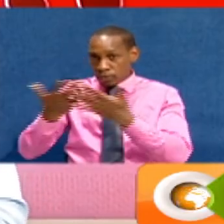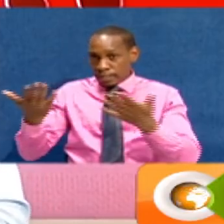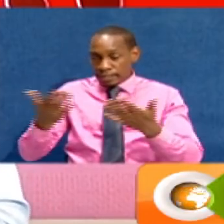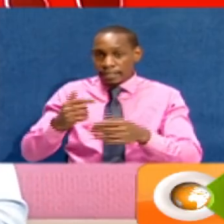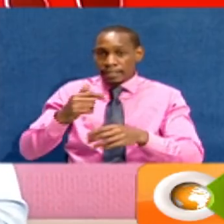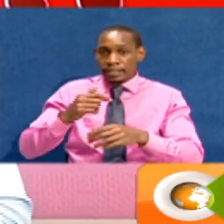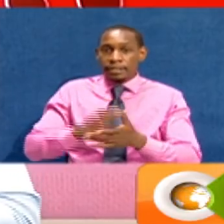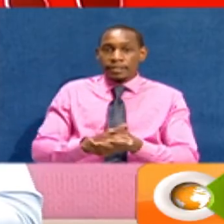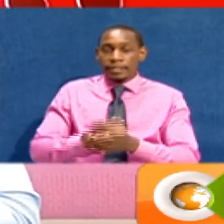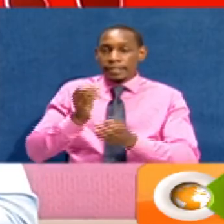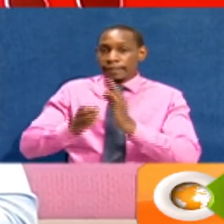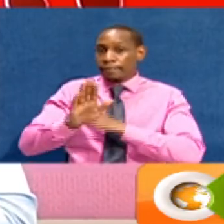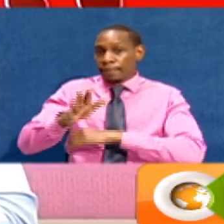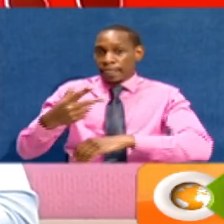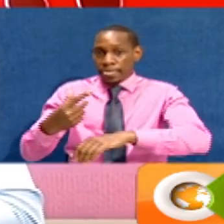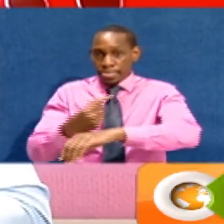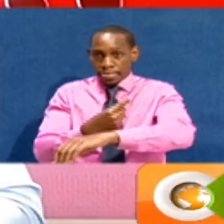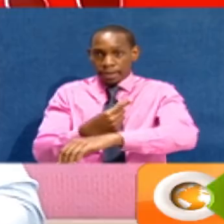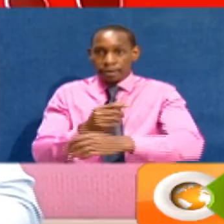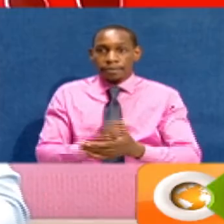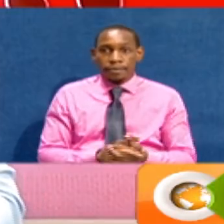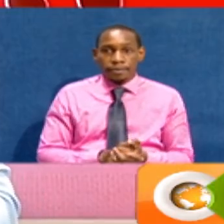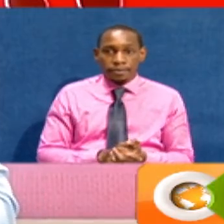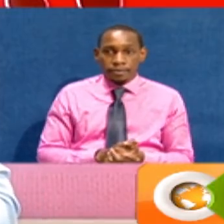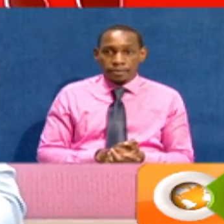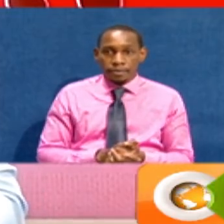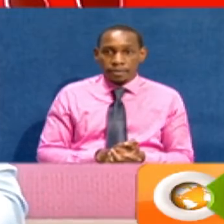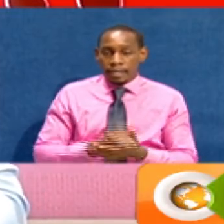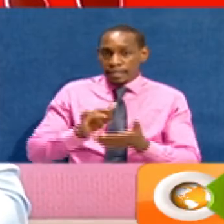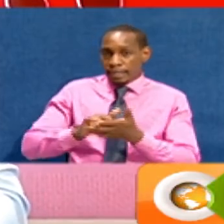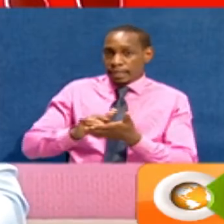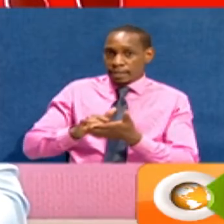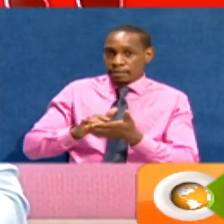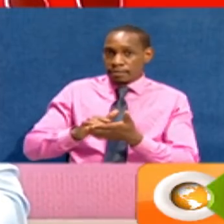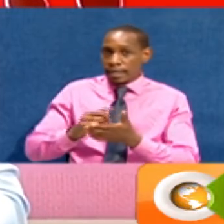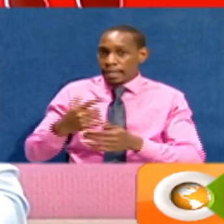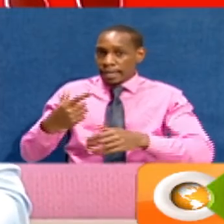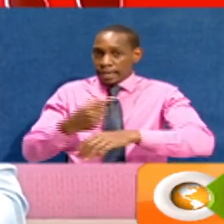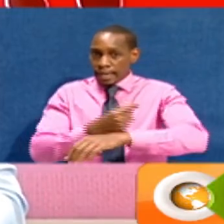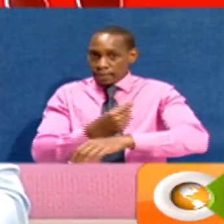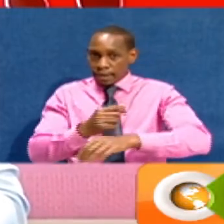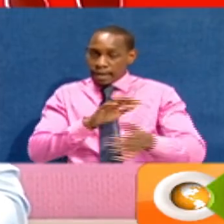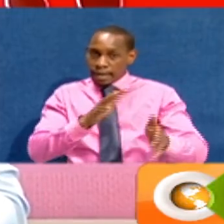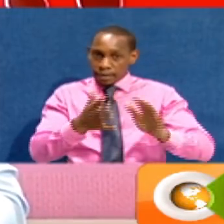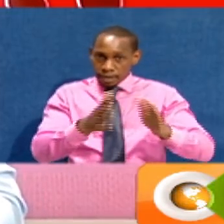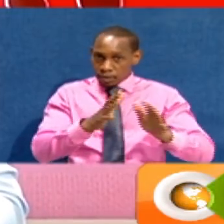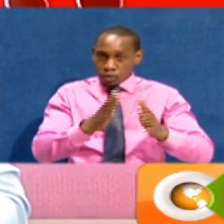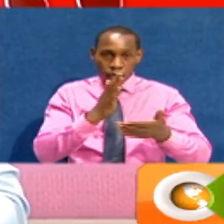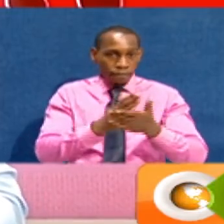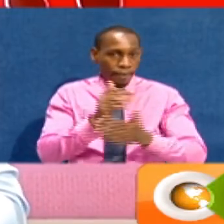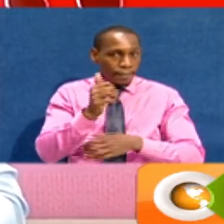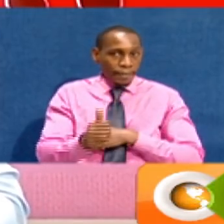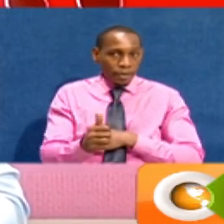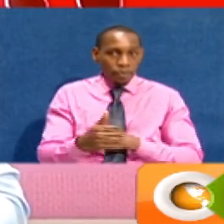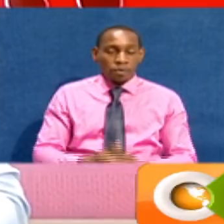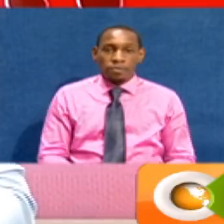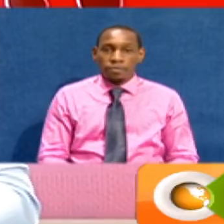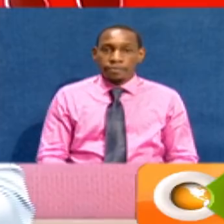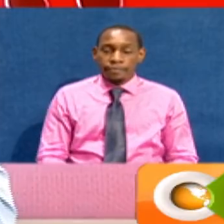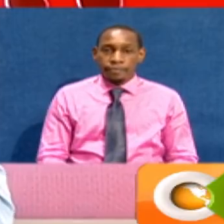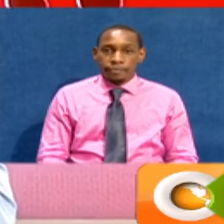are queuing for vaccines whose efficacy is still a running test, basically, and I don't want